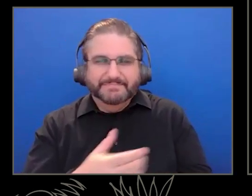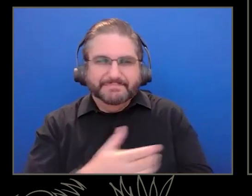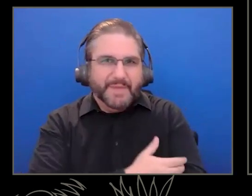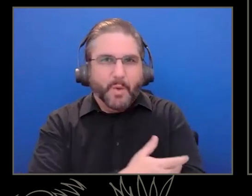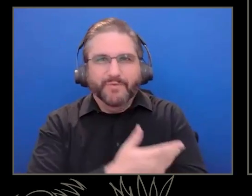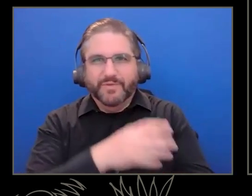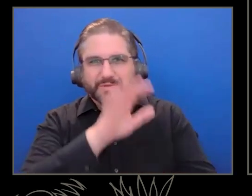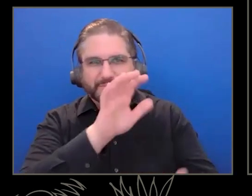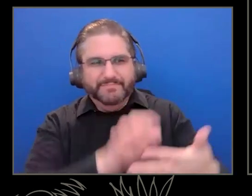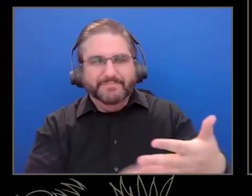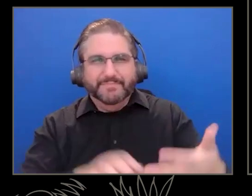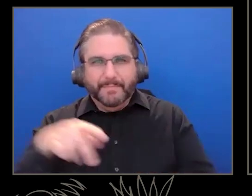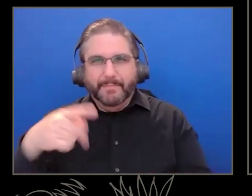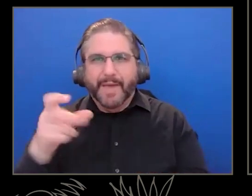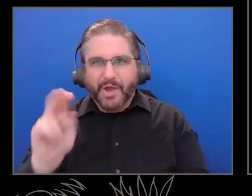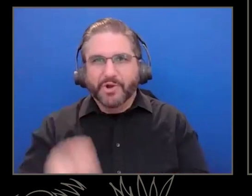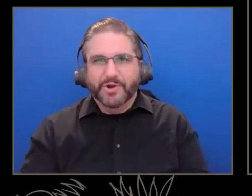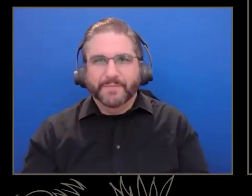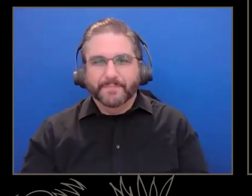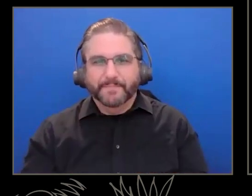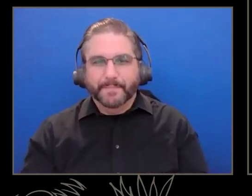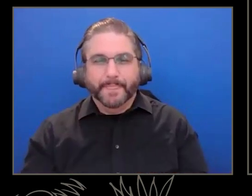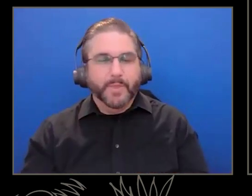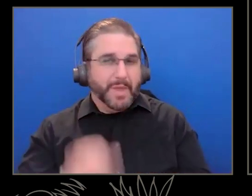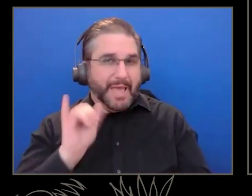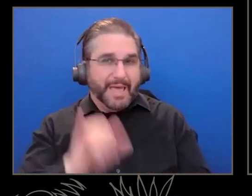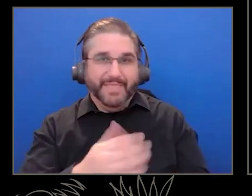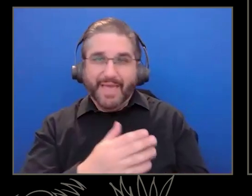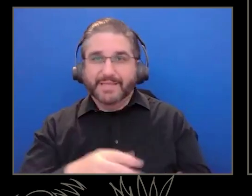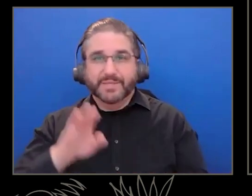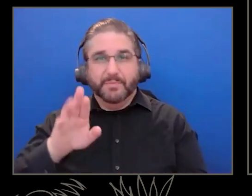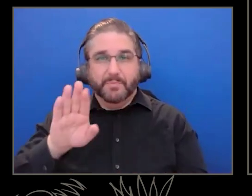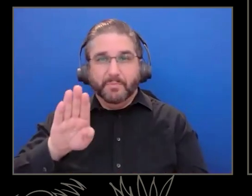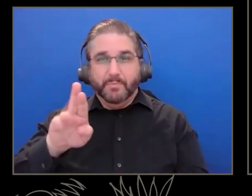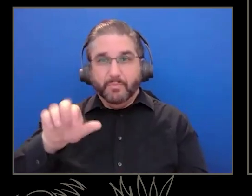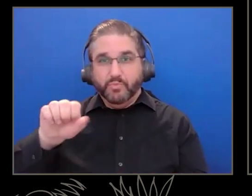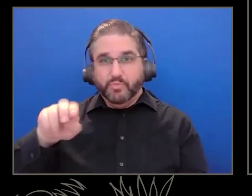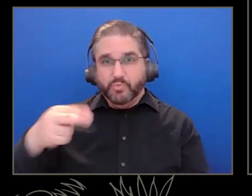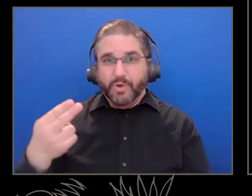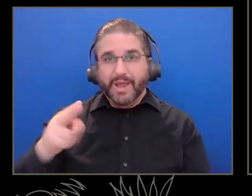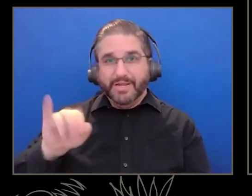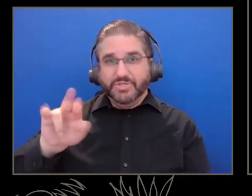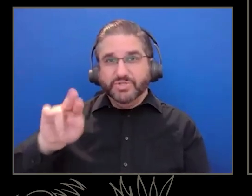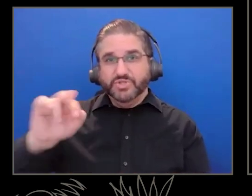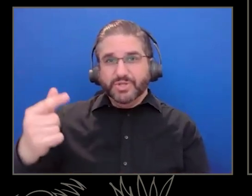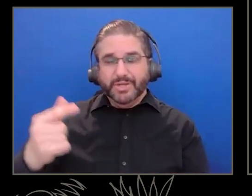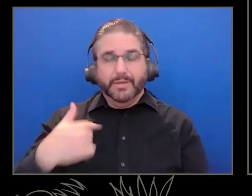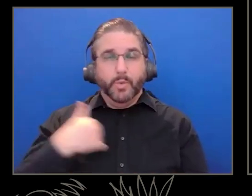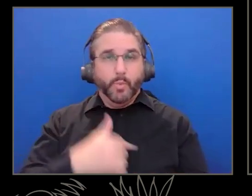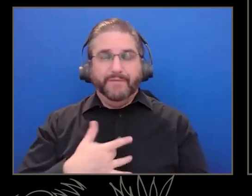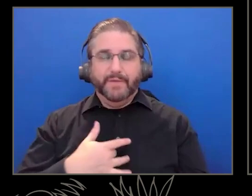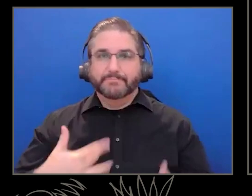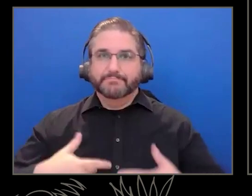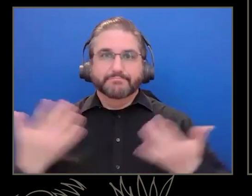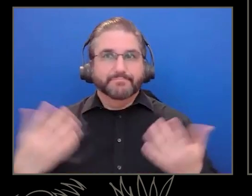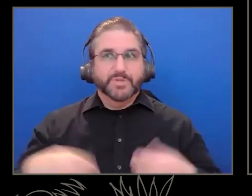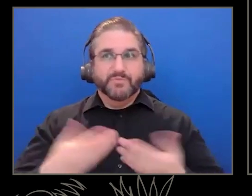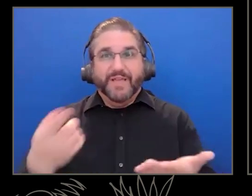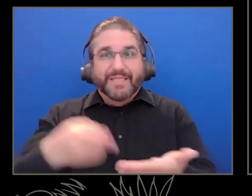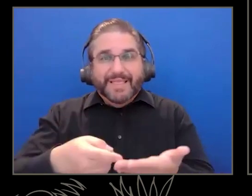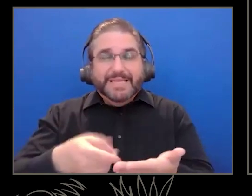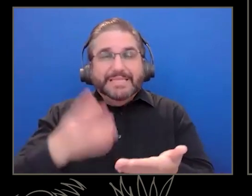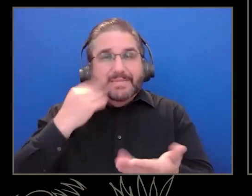And that's branching. It's, again, awesome to be able to provide this kind of developer experience, also this kind of